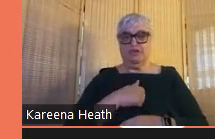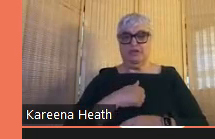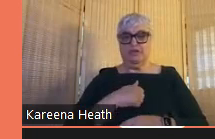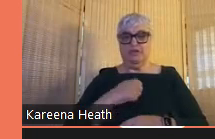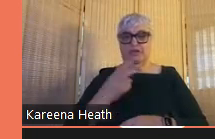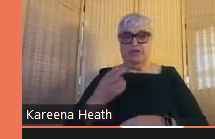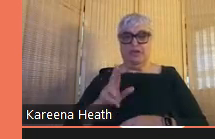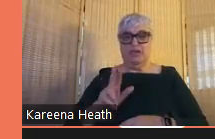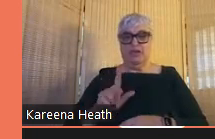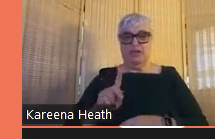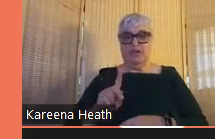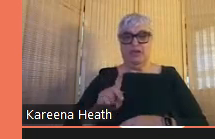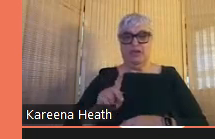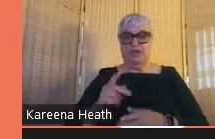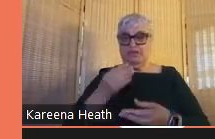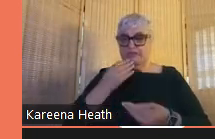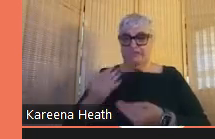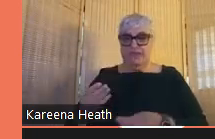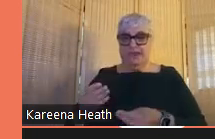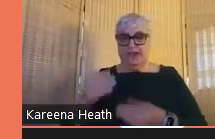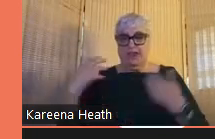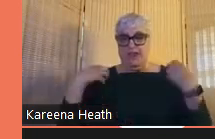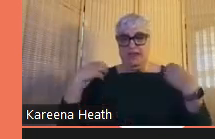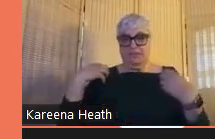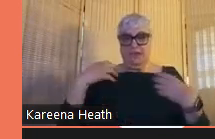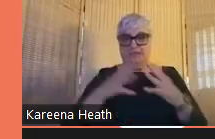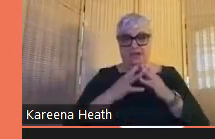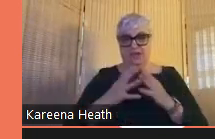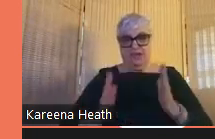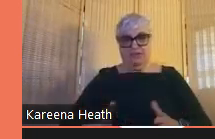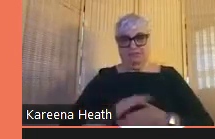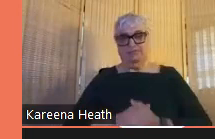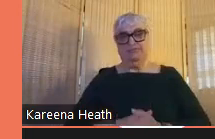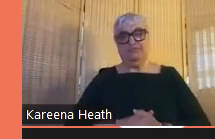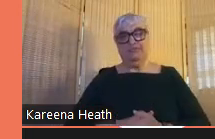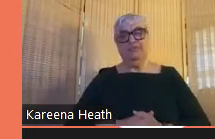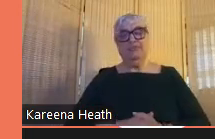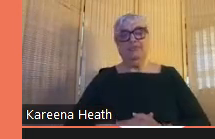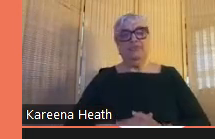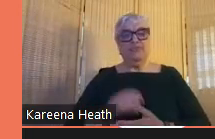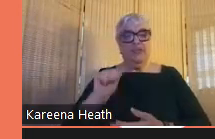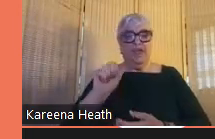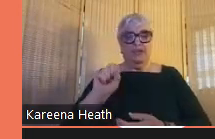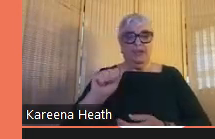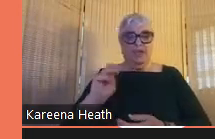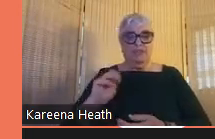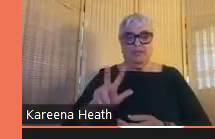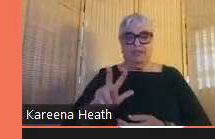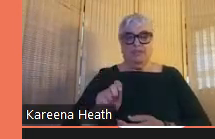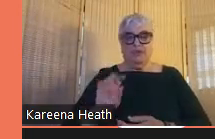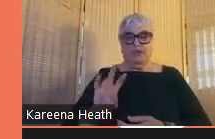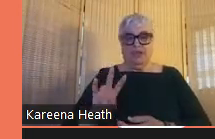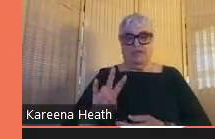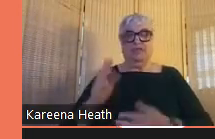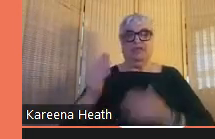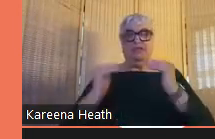is beating Captain America over here. And that includes ASAM 3.7 type services,